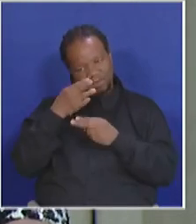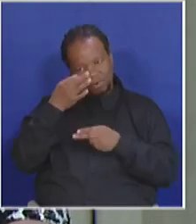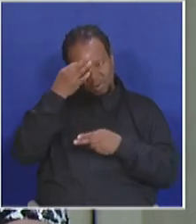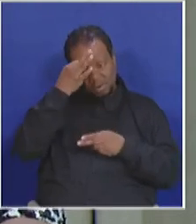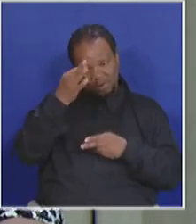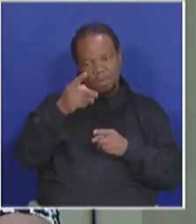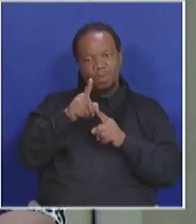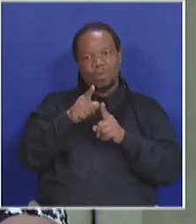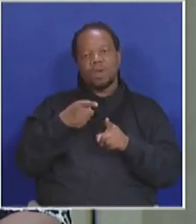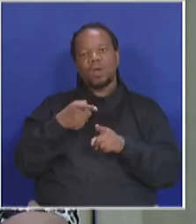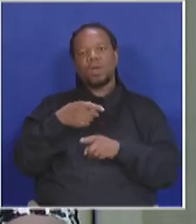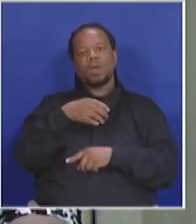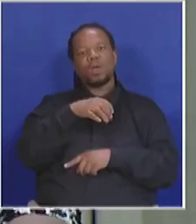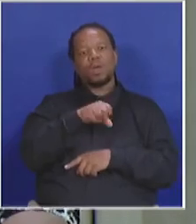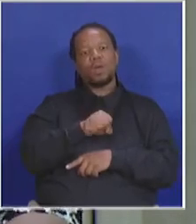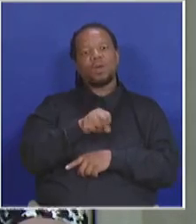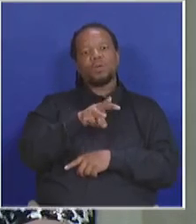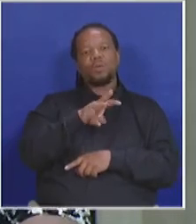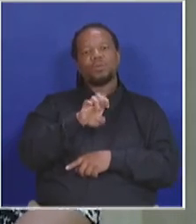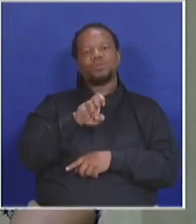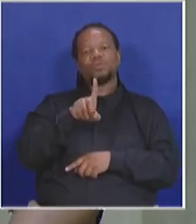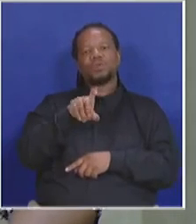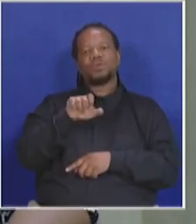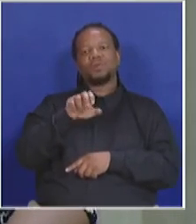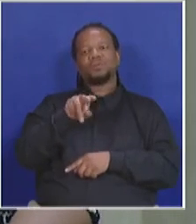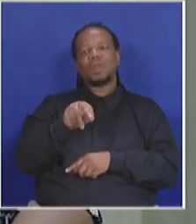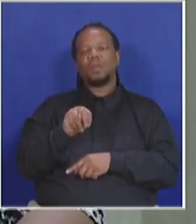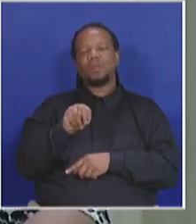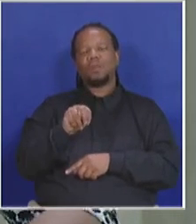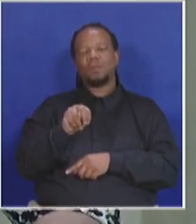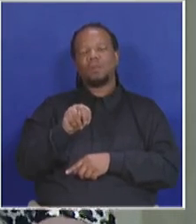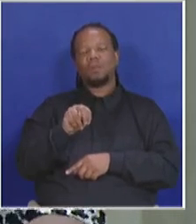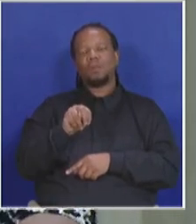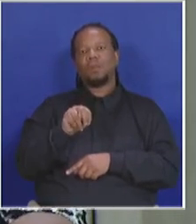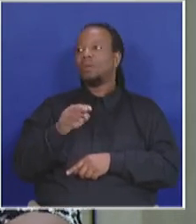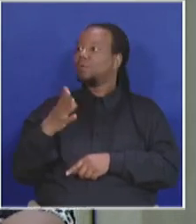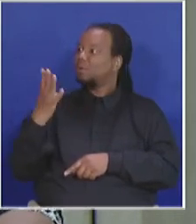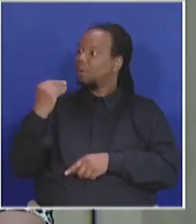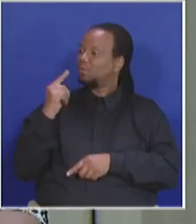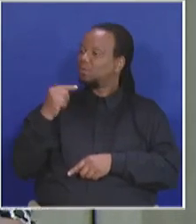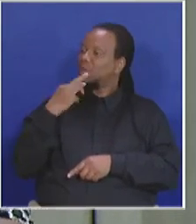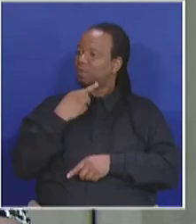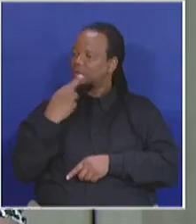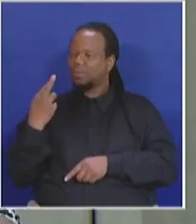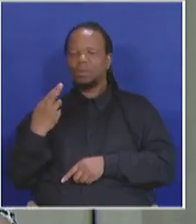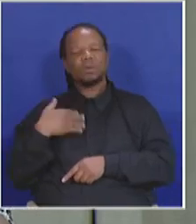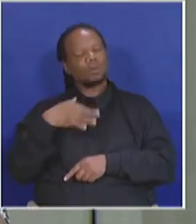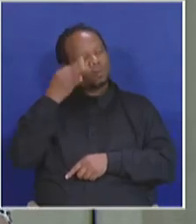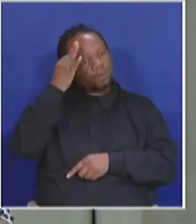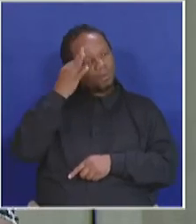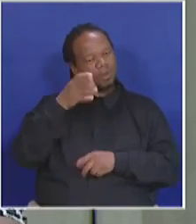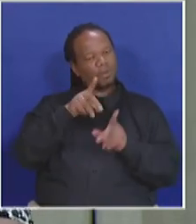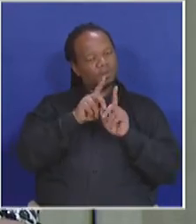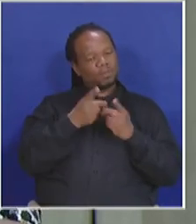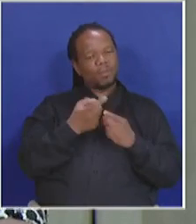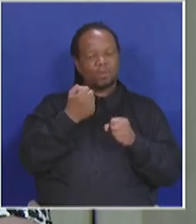Malmö in Sweden. We're sending students there. He's asked the question, I'm responding to the question. So we're doing so much as the department, in